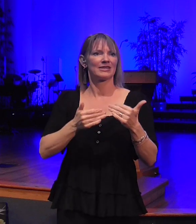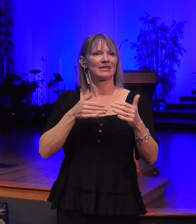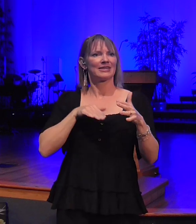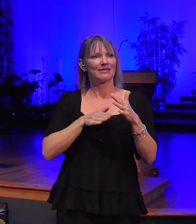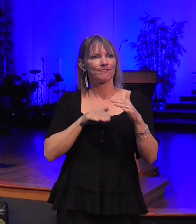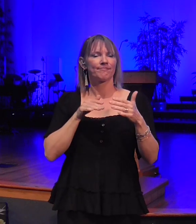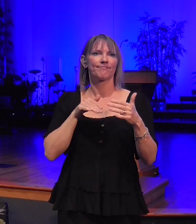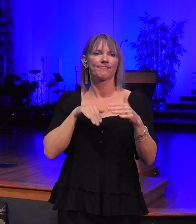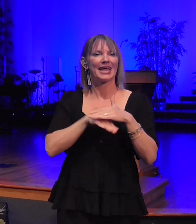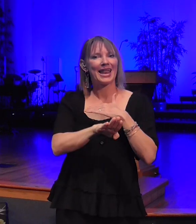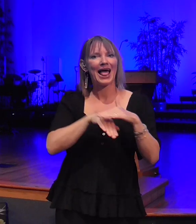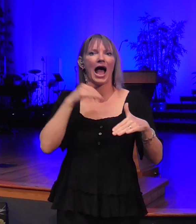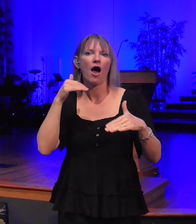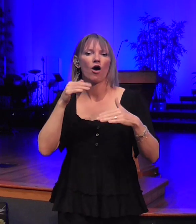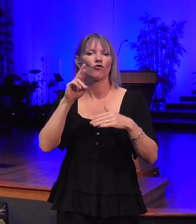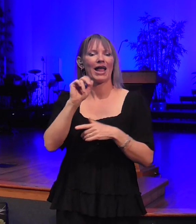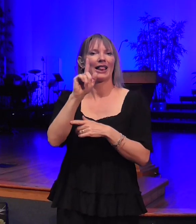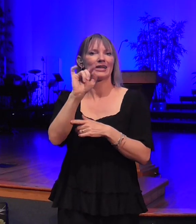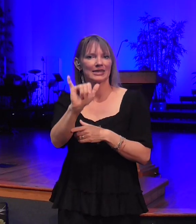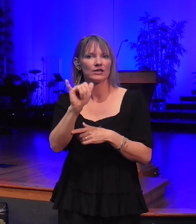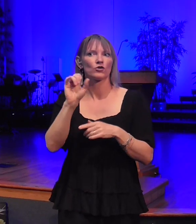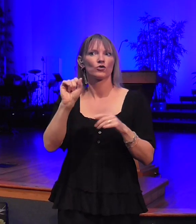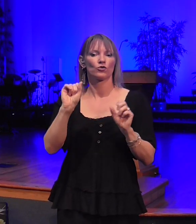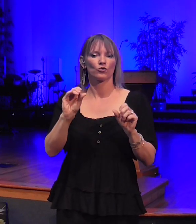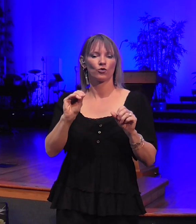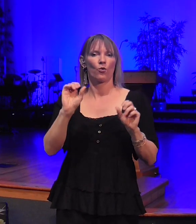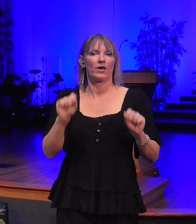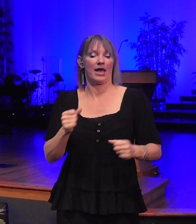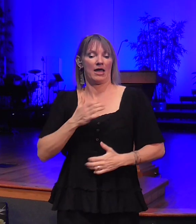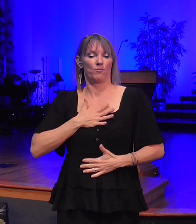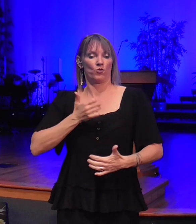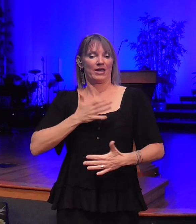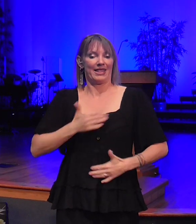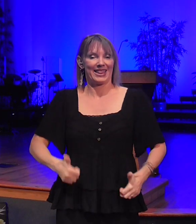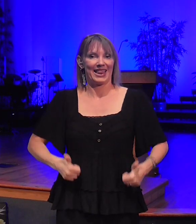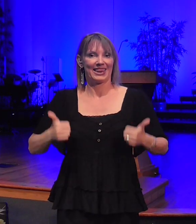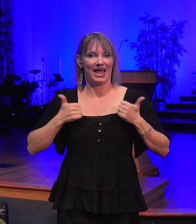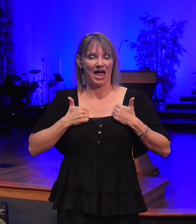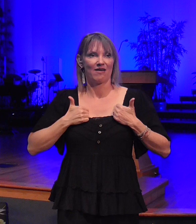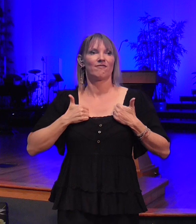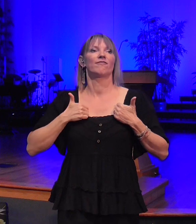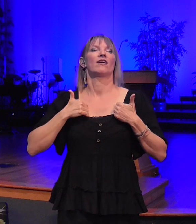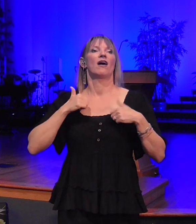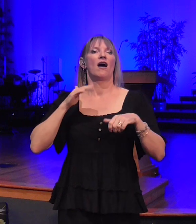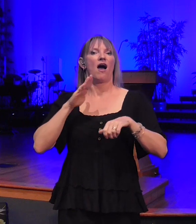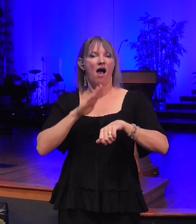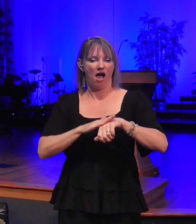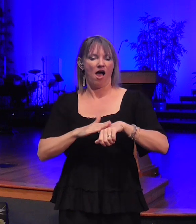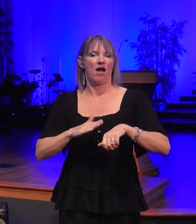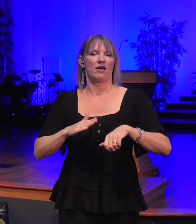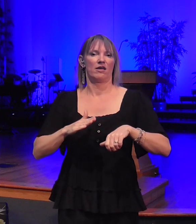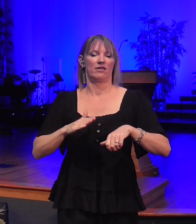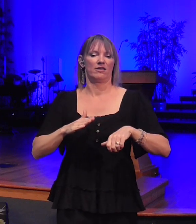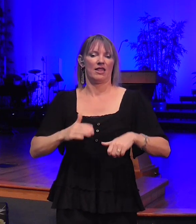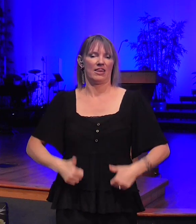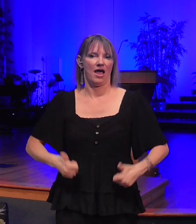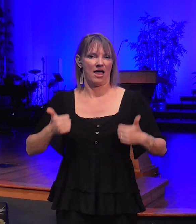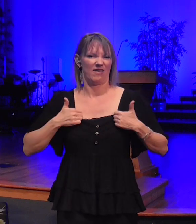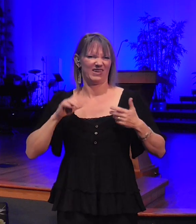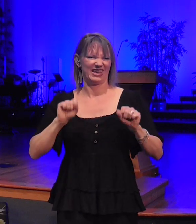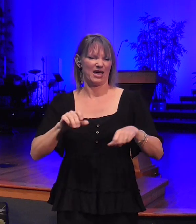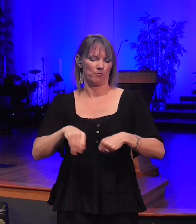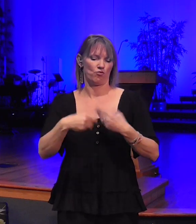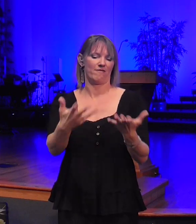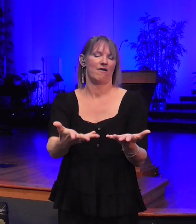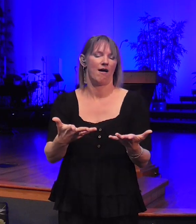space so that they can breathe life and energy on to the stage of life." You know, as a young